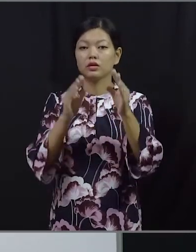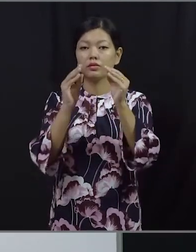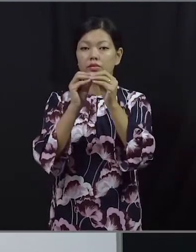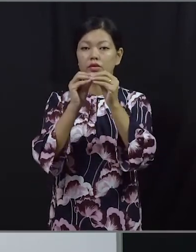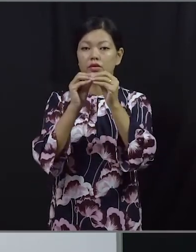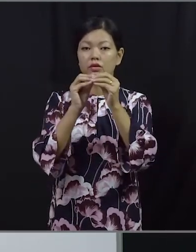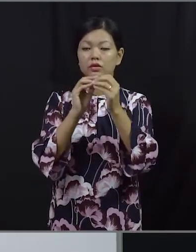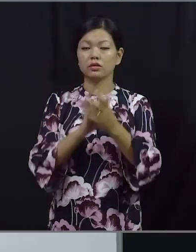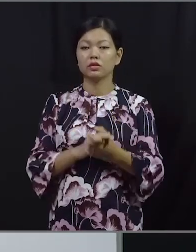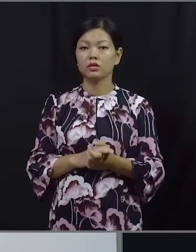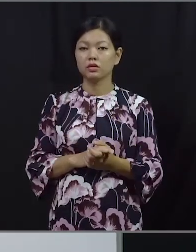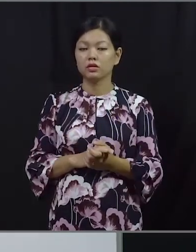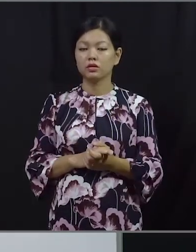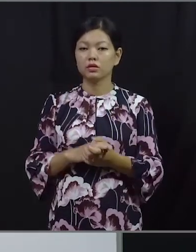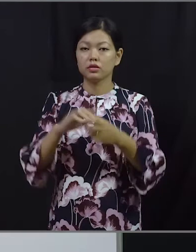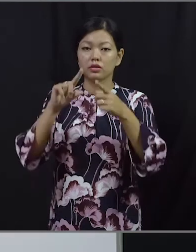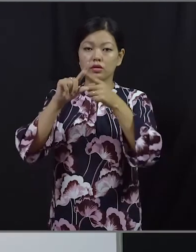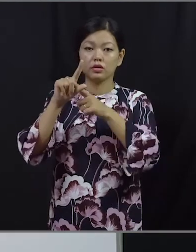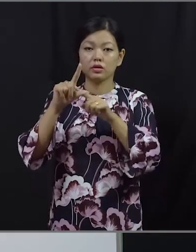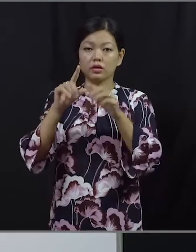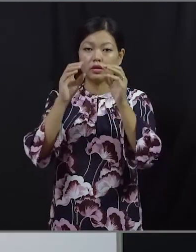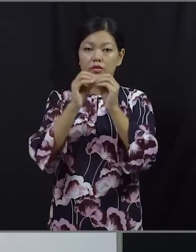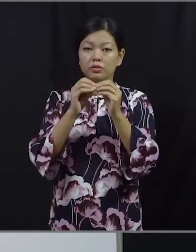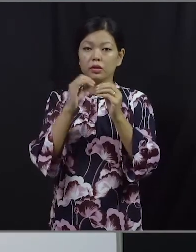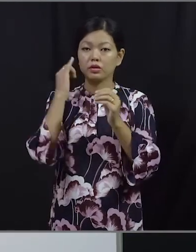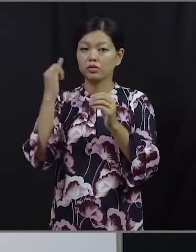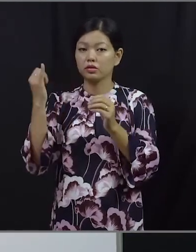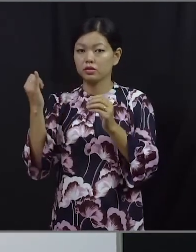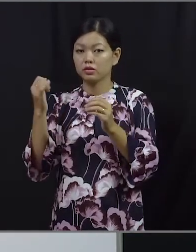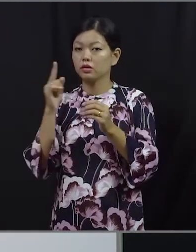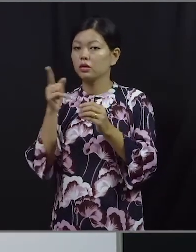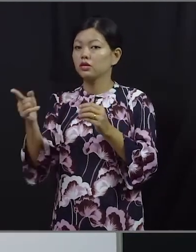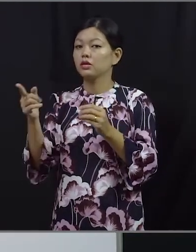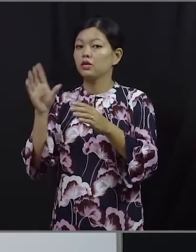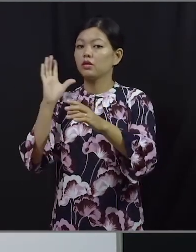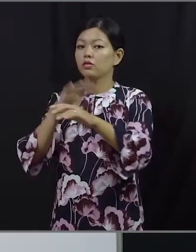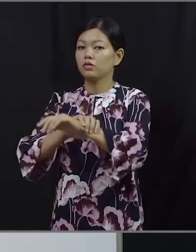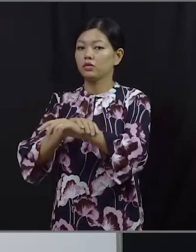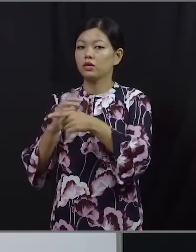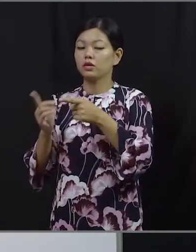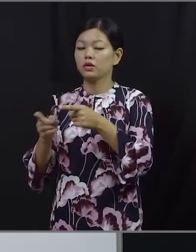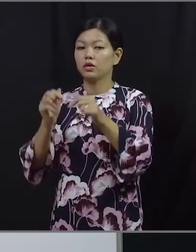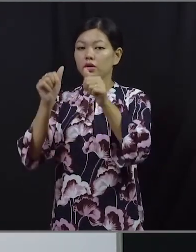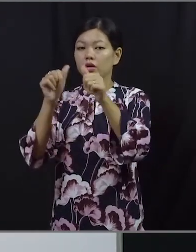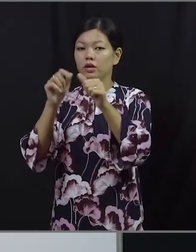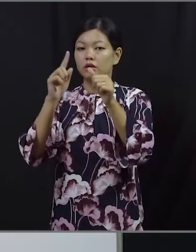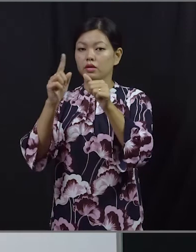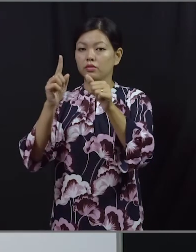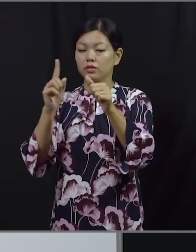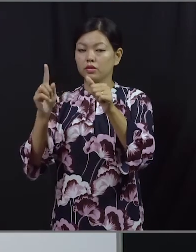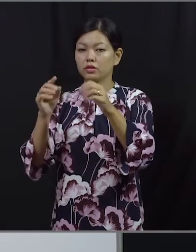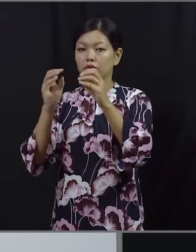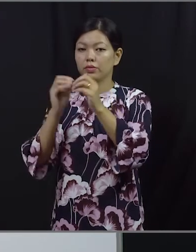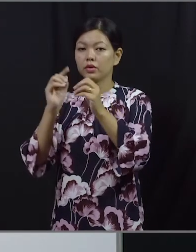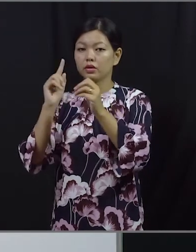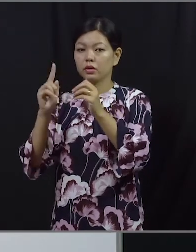is the angle beta. So for angle beta, so I'll consider A double dash triangle A double dash B